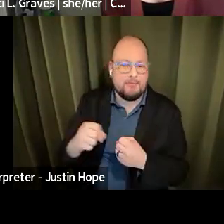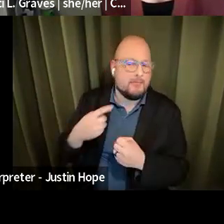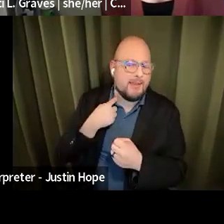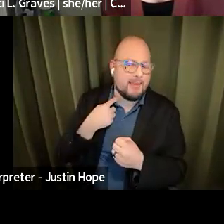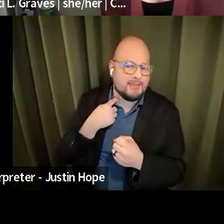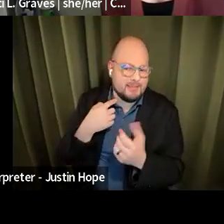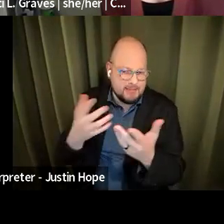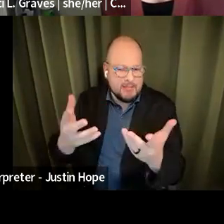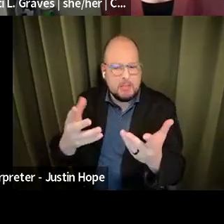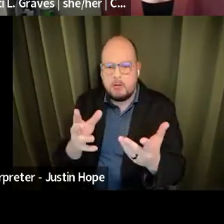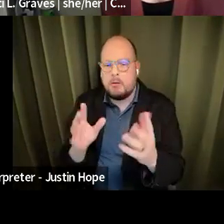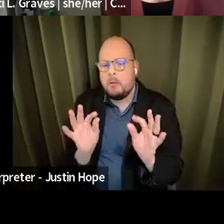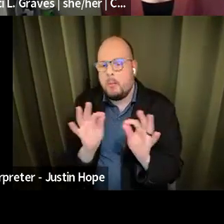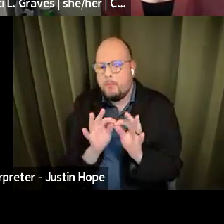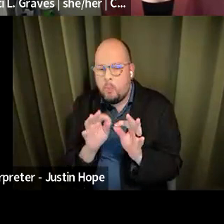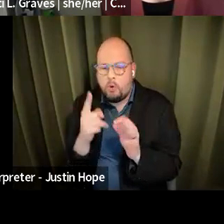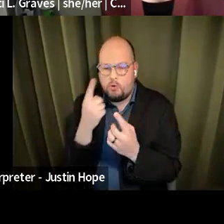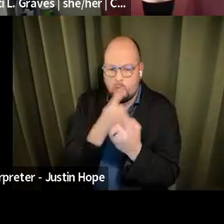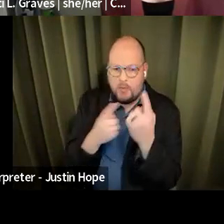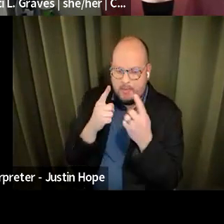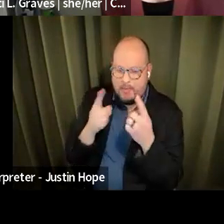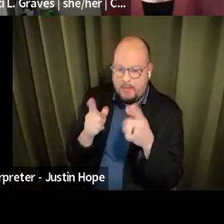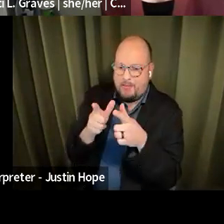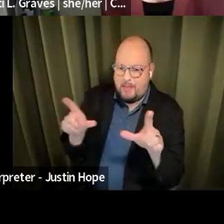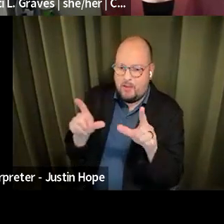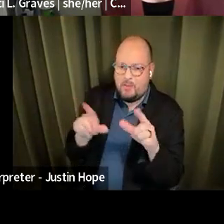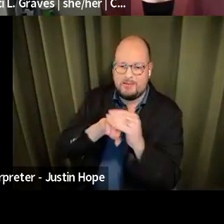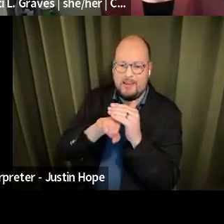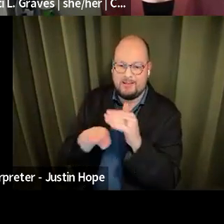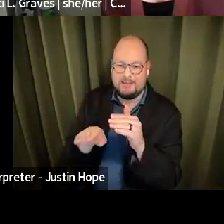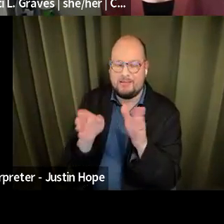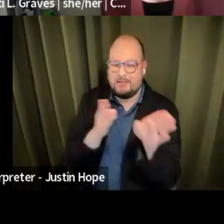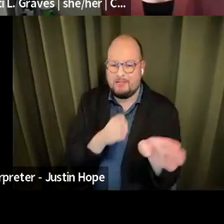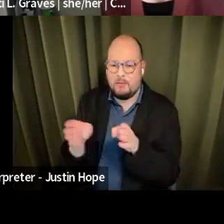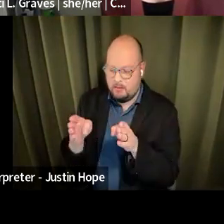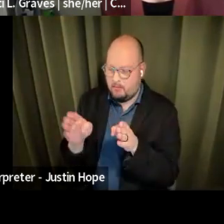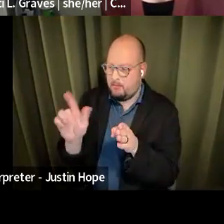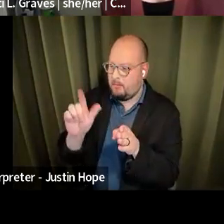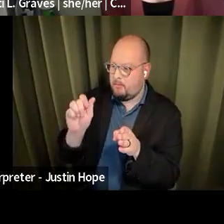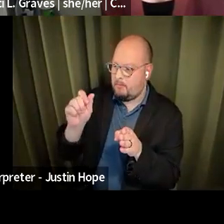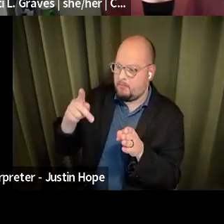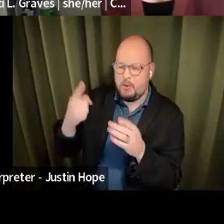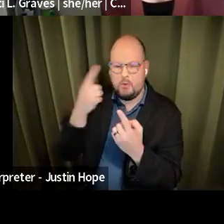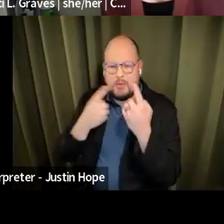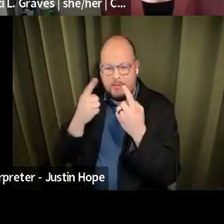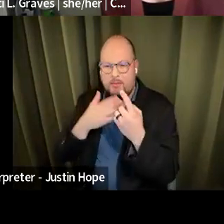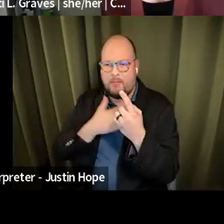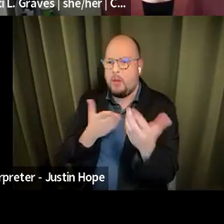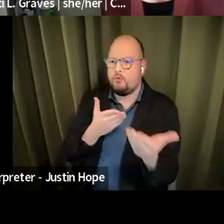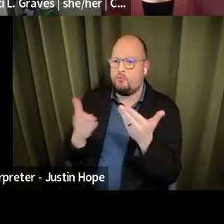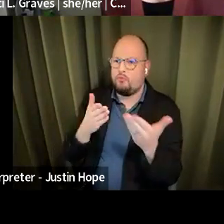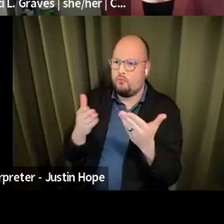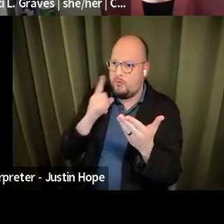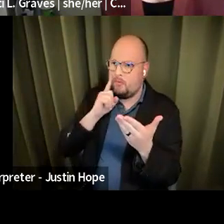into account when you're thinking about language access plans and thinking about the services that you need for the patients who come to your